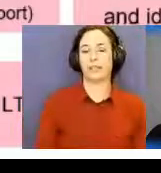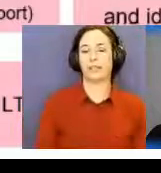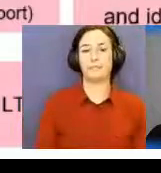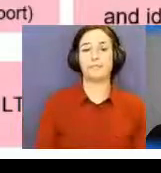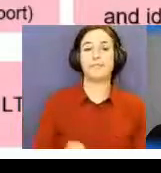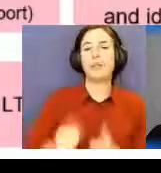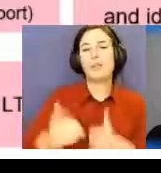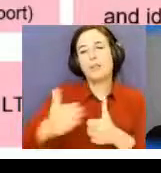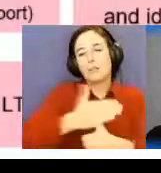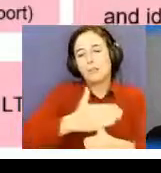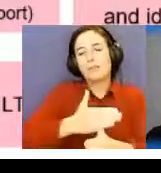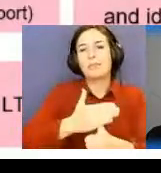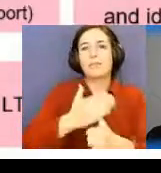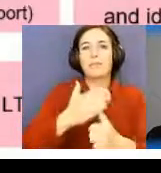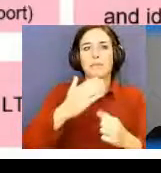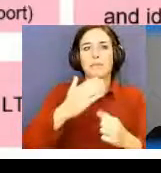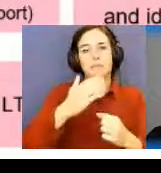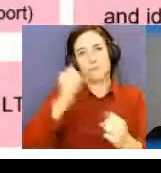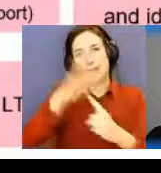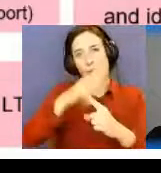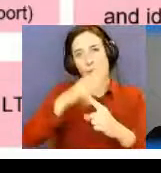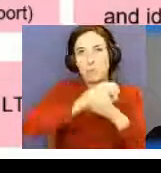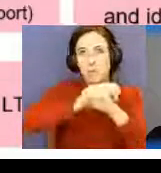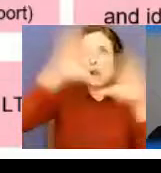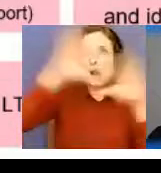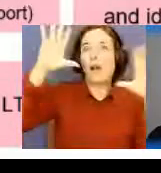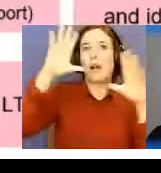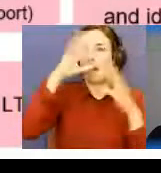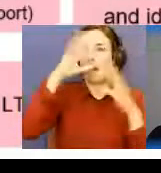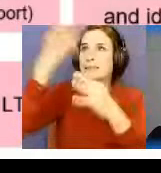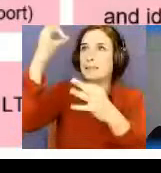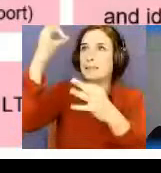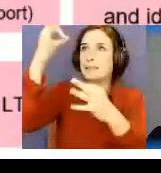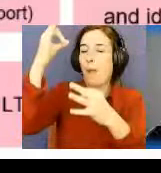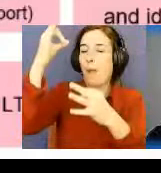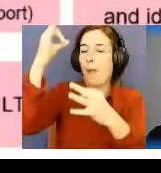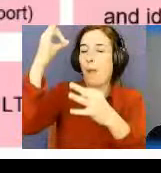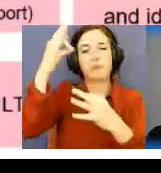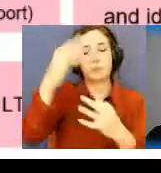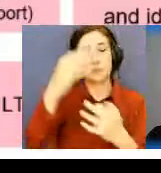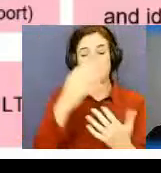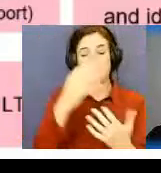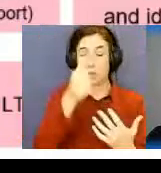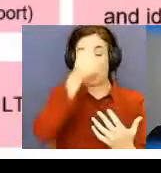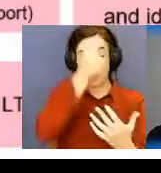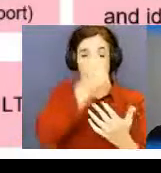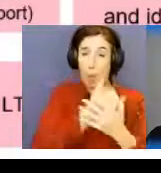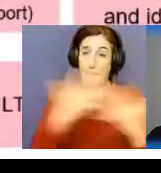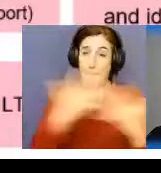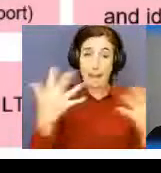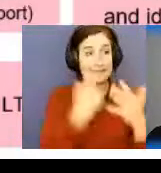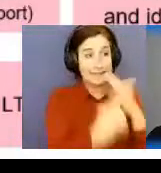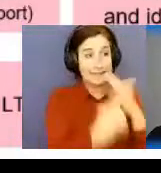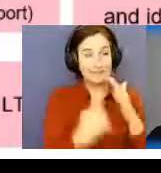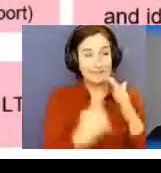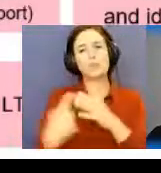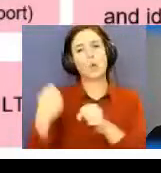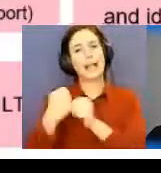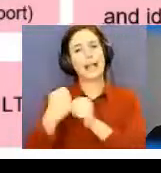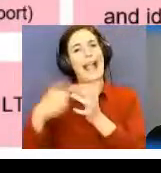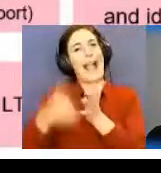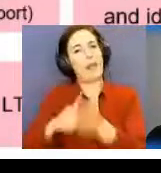into its own. If they're in touch, we know many individuals and the health charities, which Gail will come on to, you know, millions of touch points a